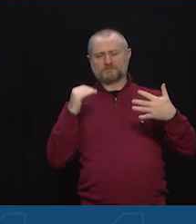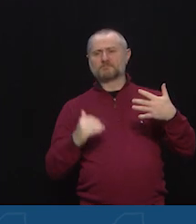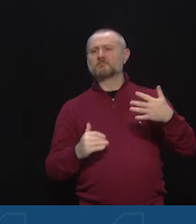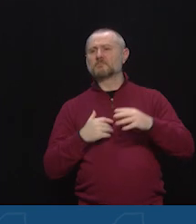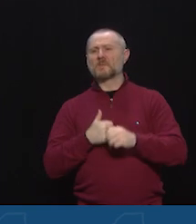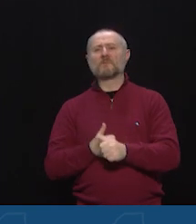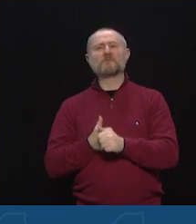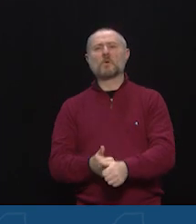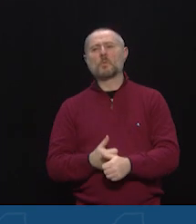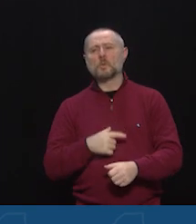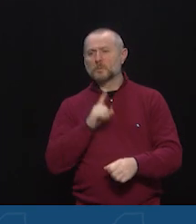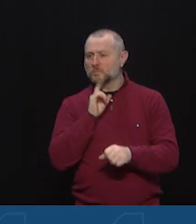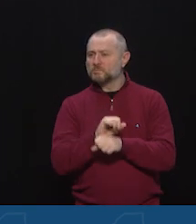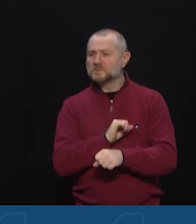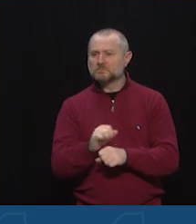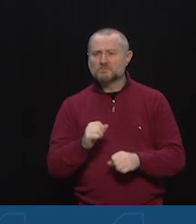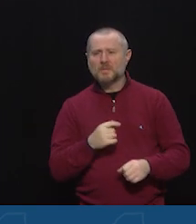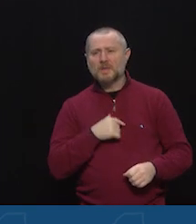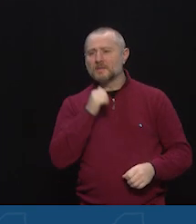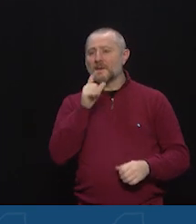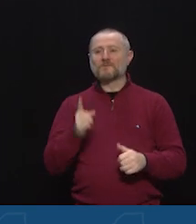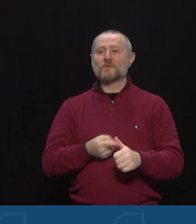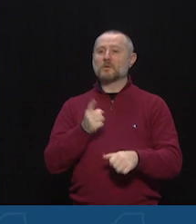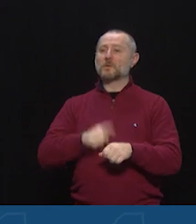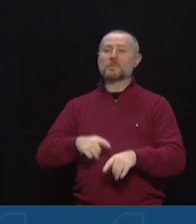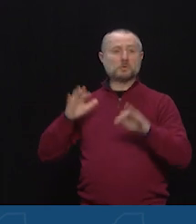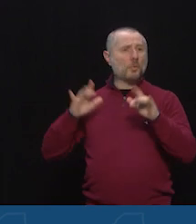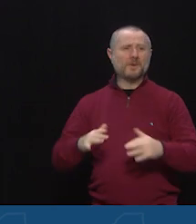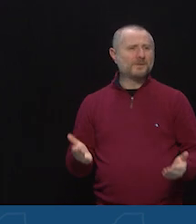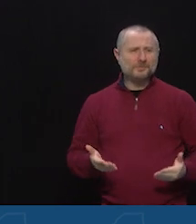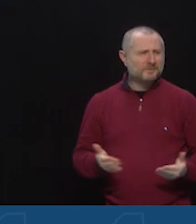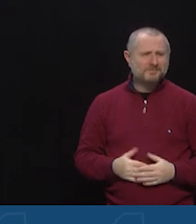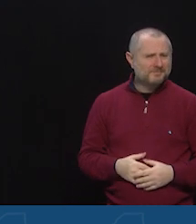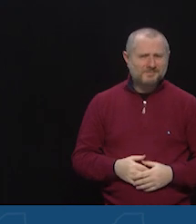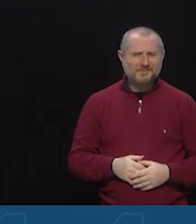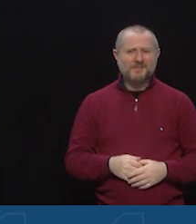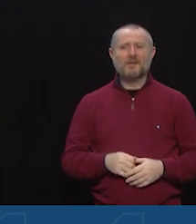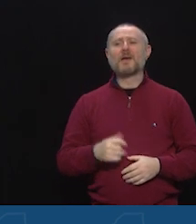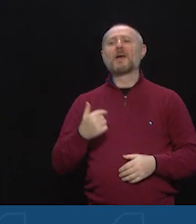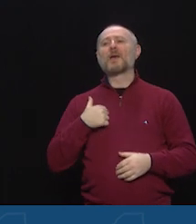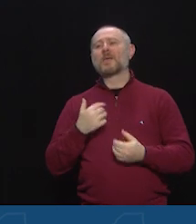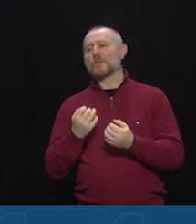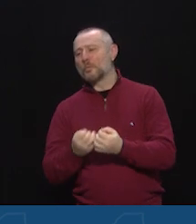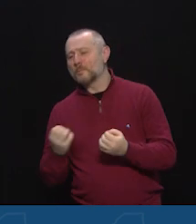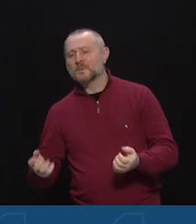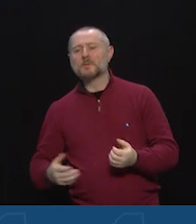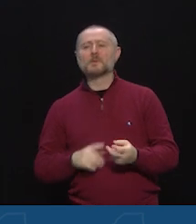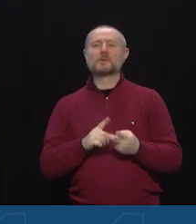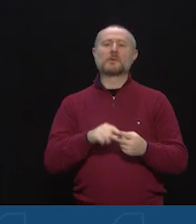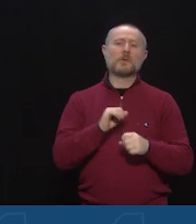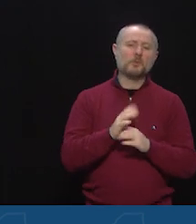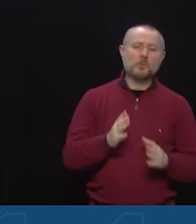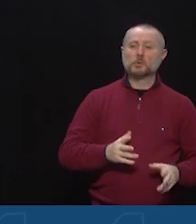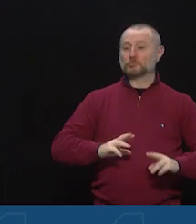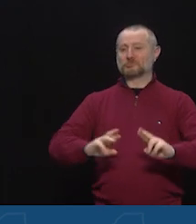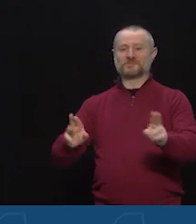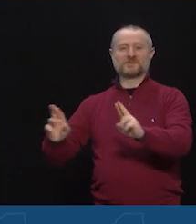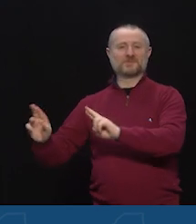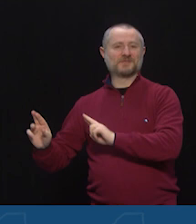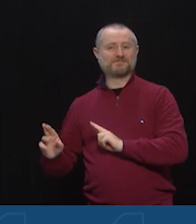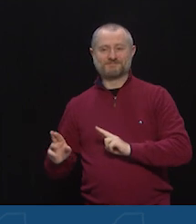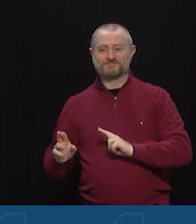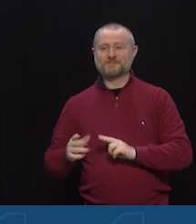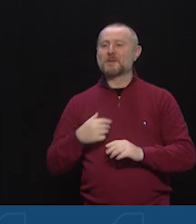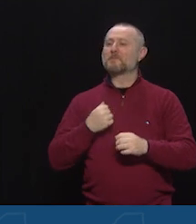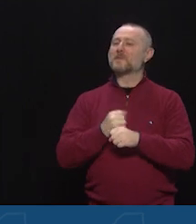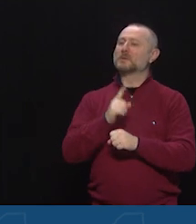This is not our first rodeo. Our personnel and our equipment are ready to go so that service can be